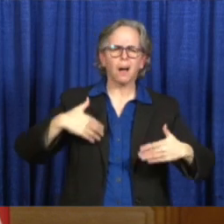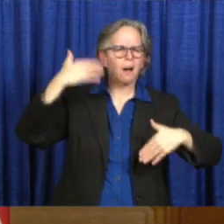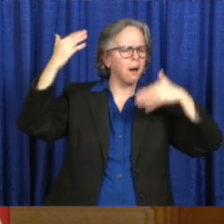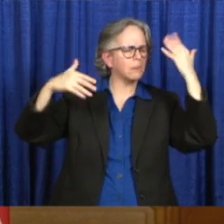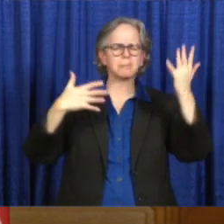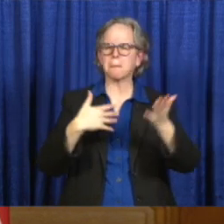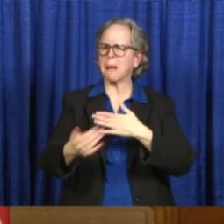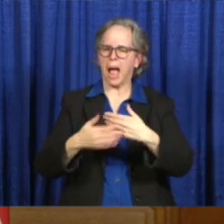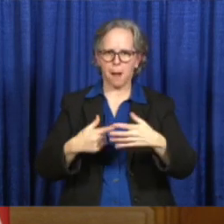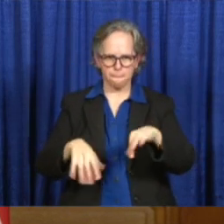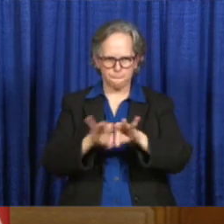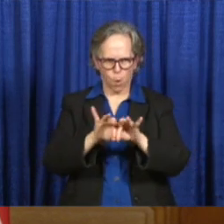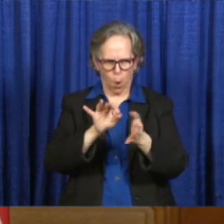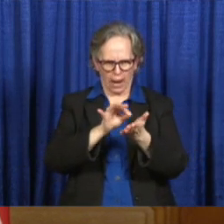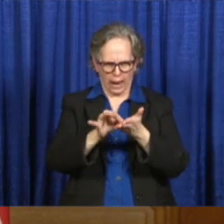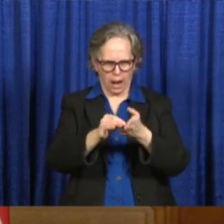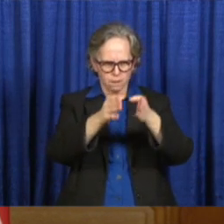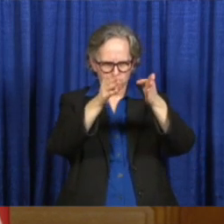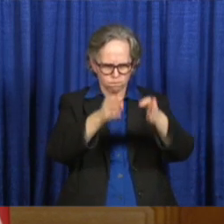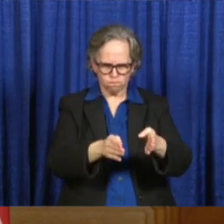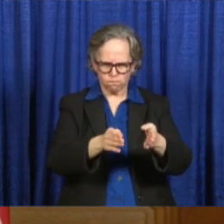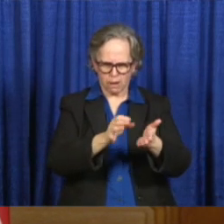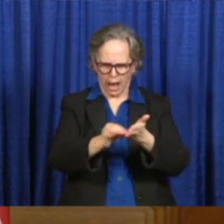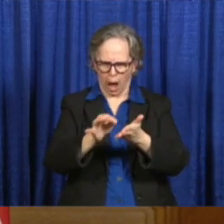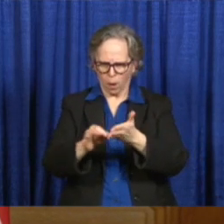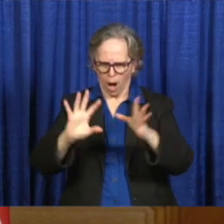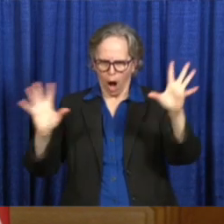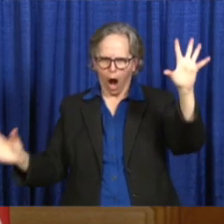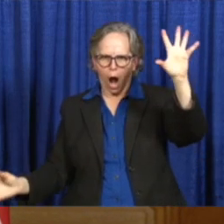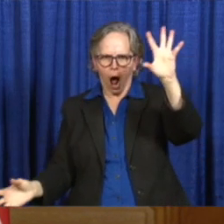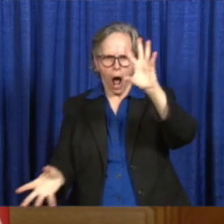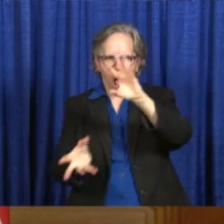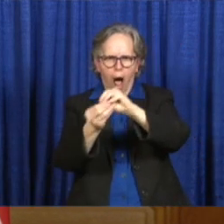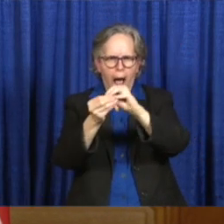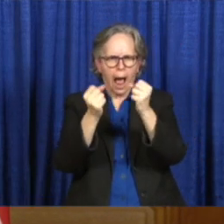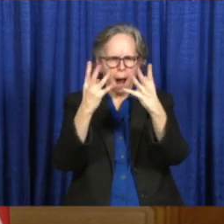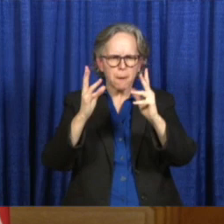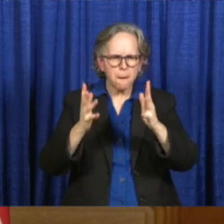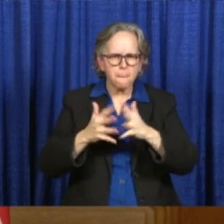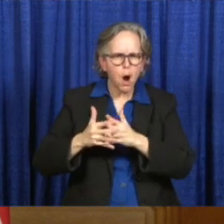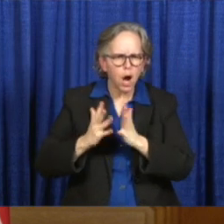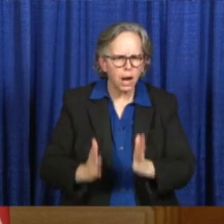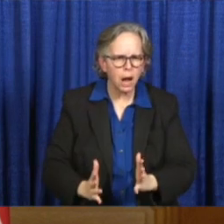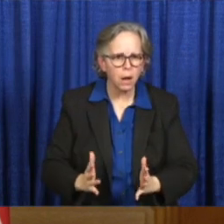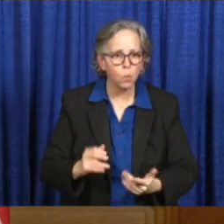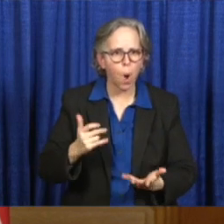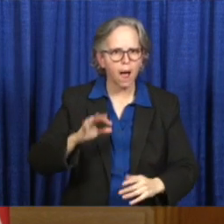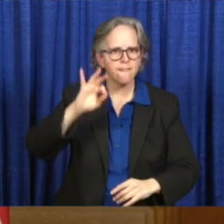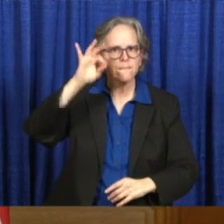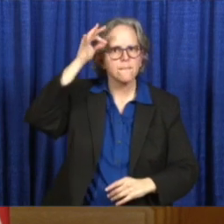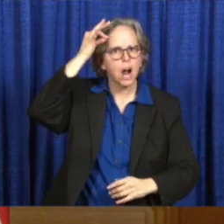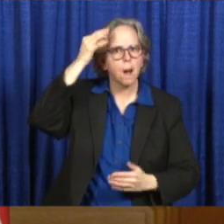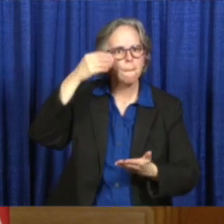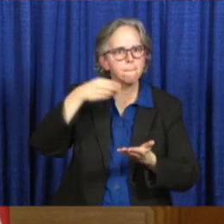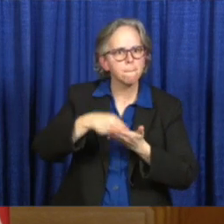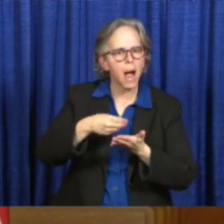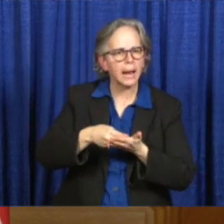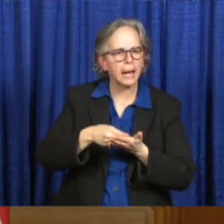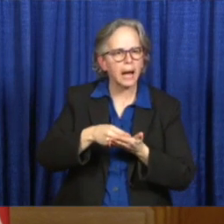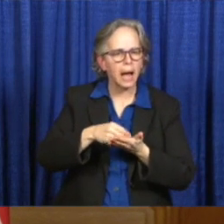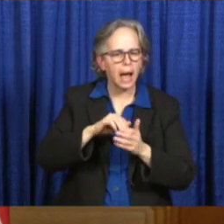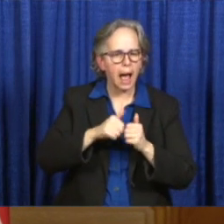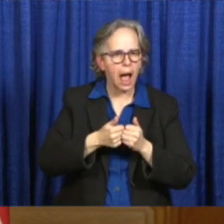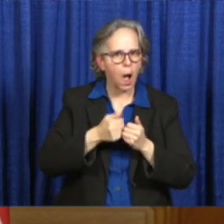the census to count all Ohioans. It will determine how some of the federal funds are distributed back. It will determine how